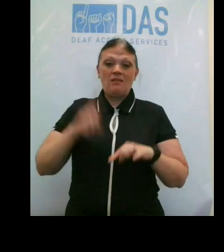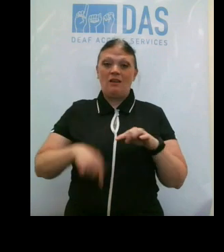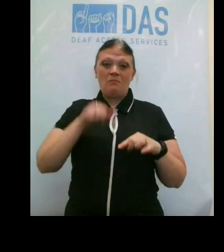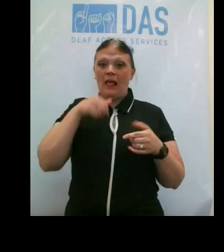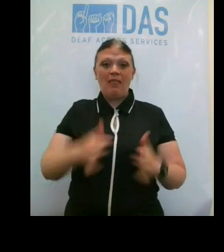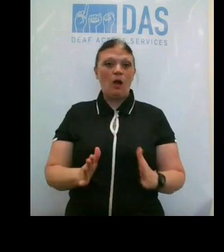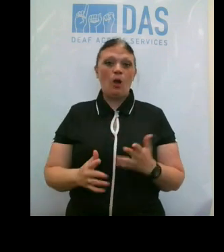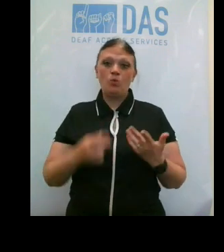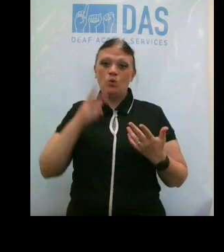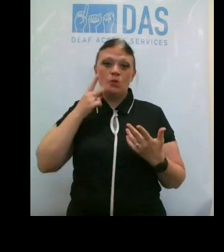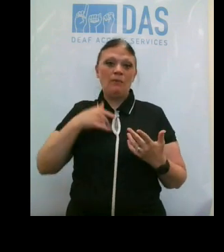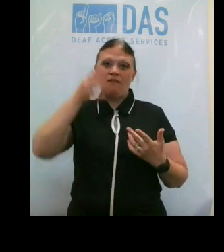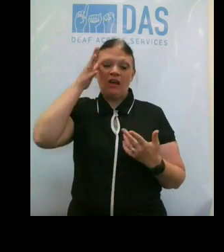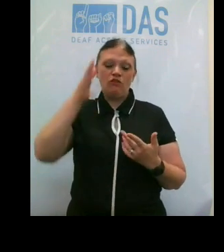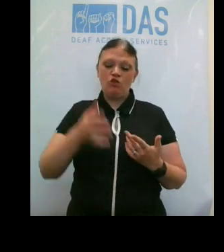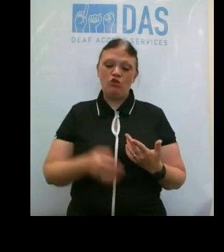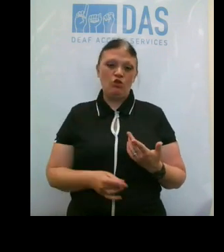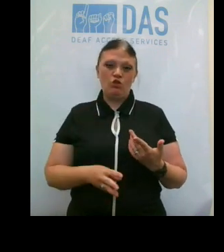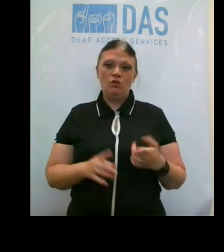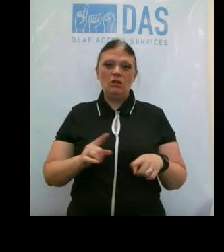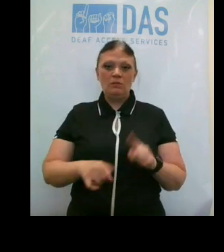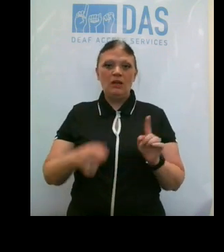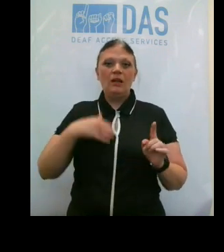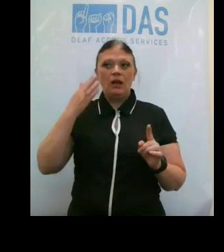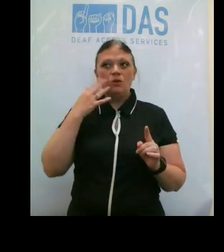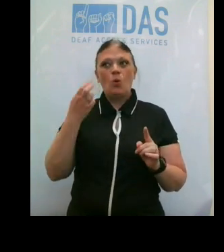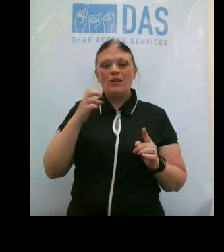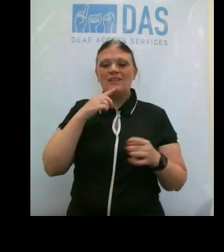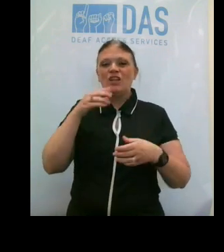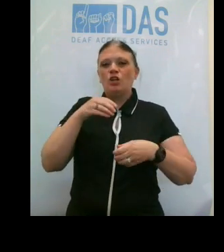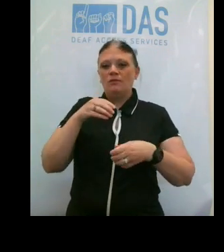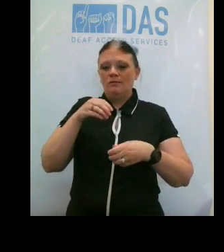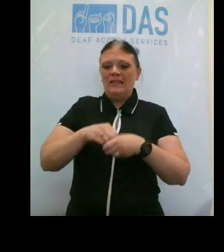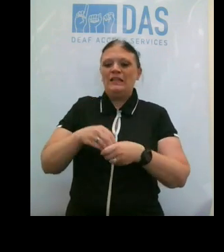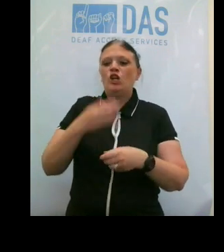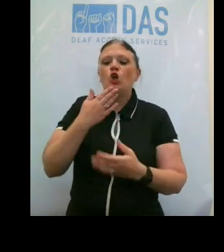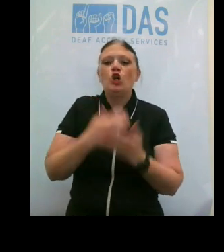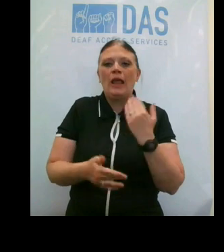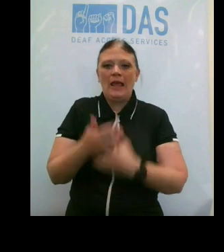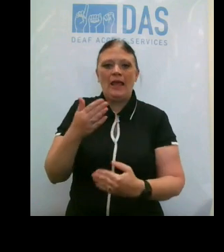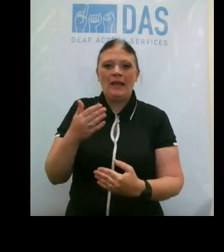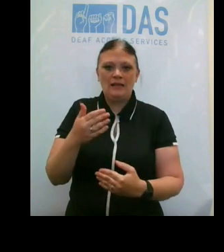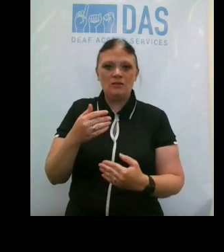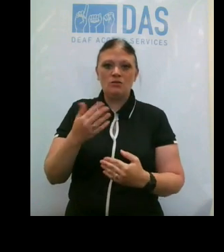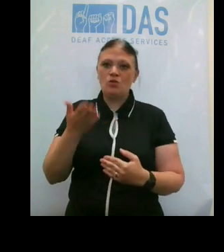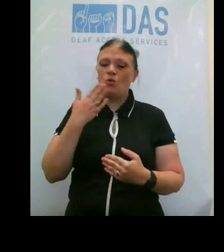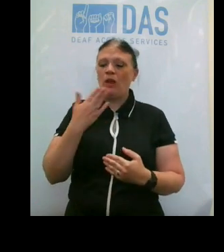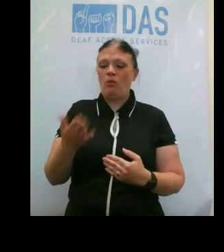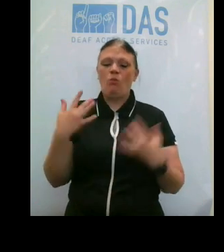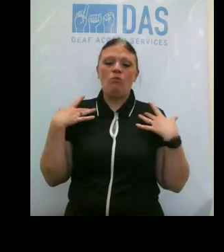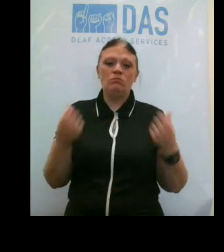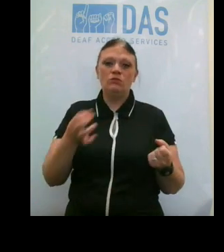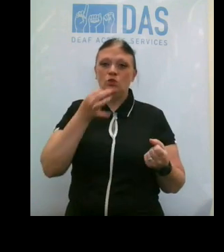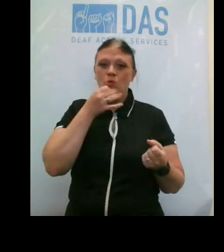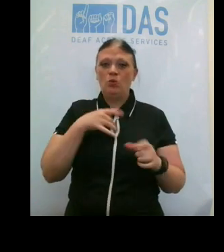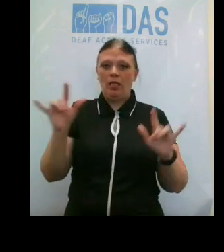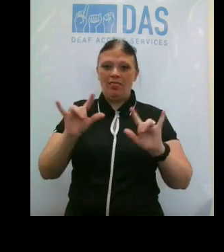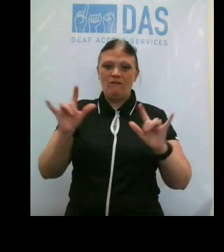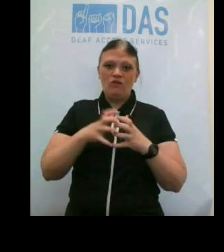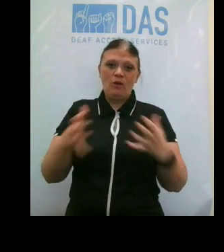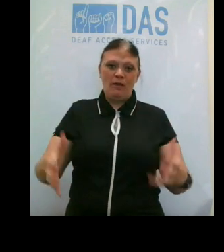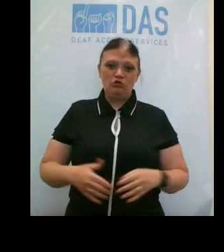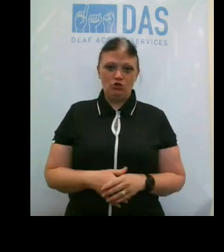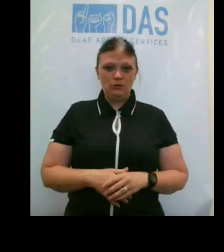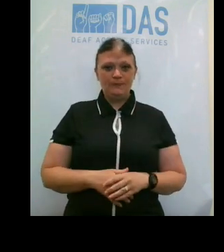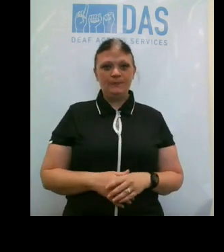the hospital to see my father. But I know he's in good hands at Mercy Hospital, and I want you to get well soon, Dad. I love you very much. And then